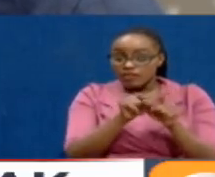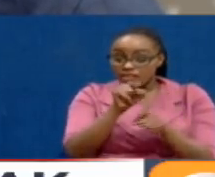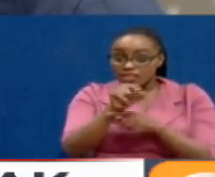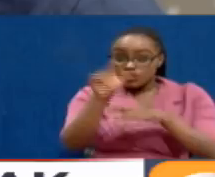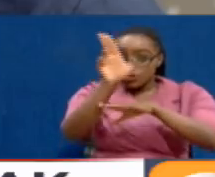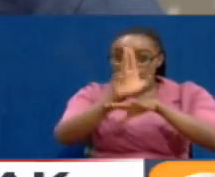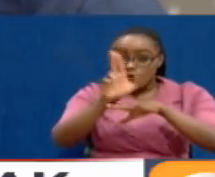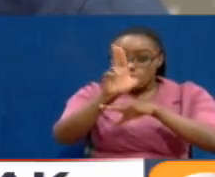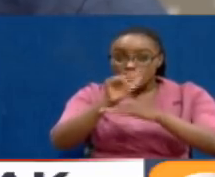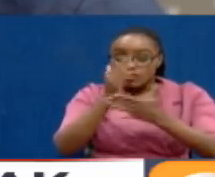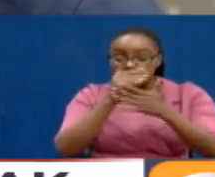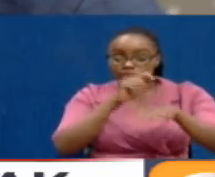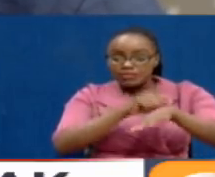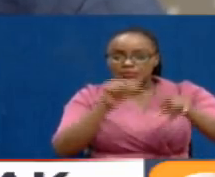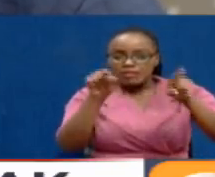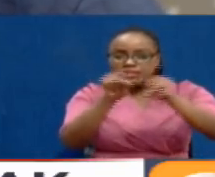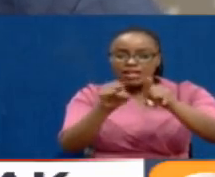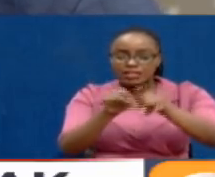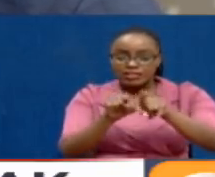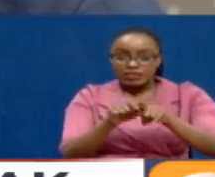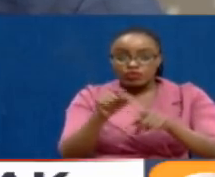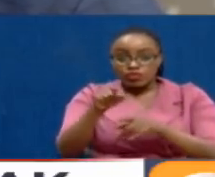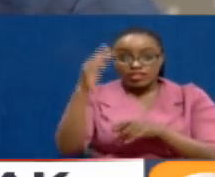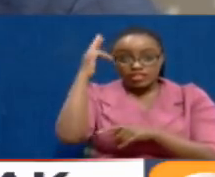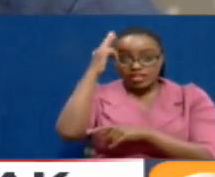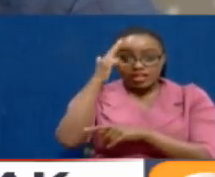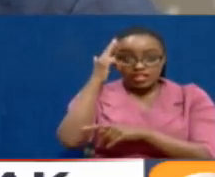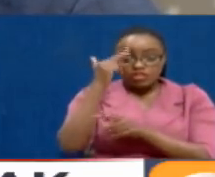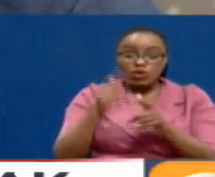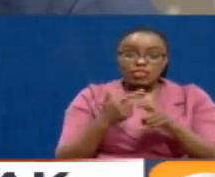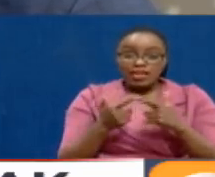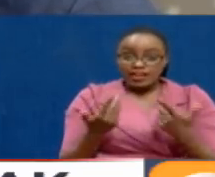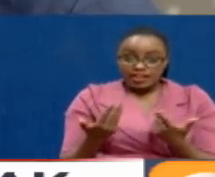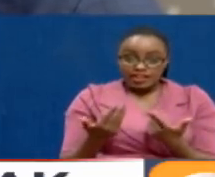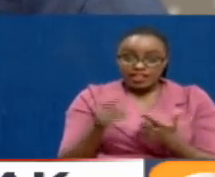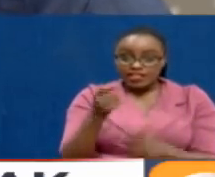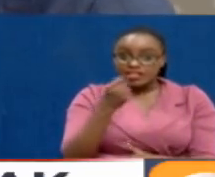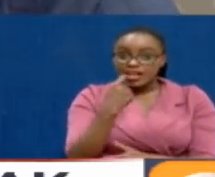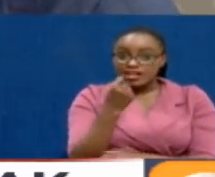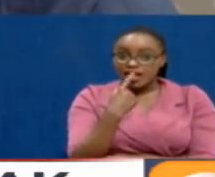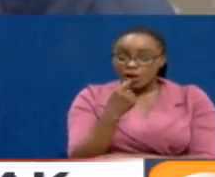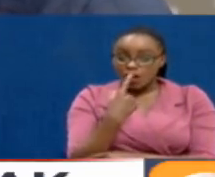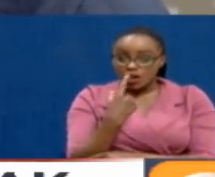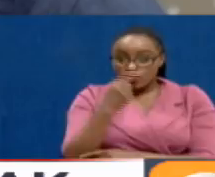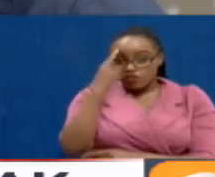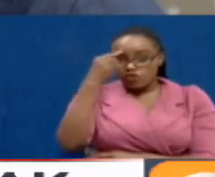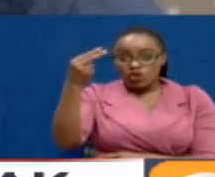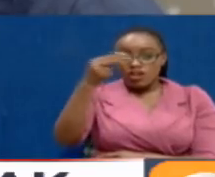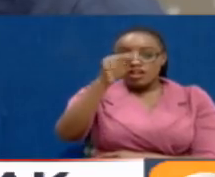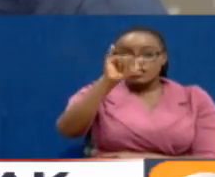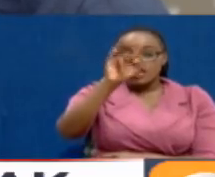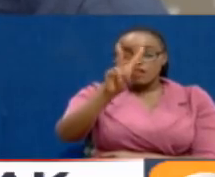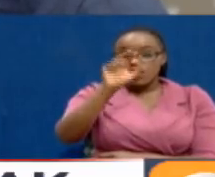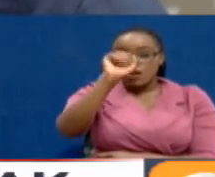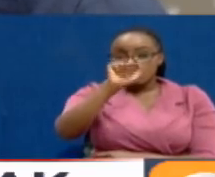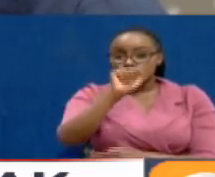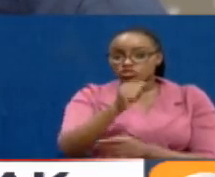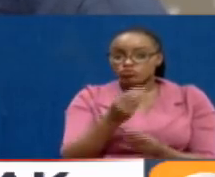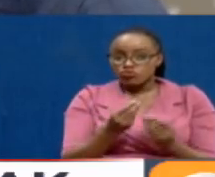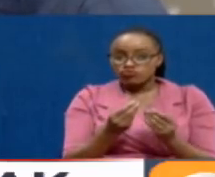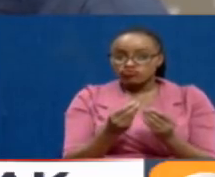use sometimes tend to be similar. And for that reason, this drug that was developed for HIV is able to cut